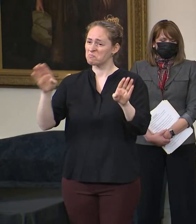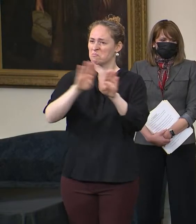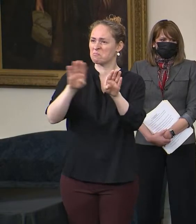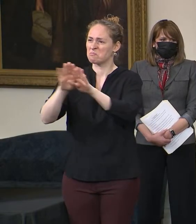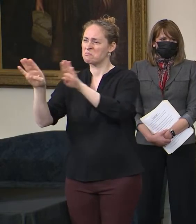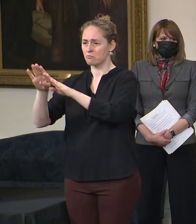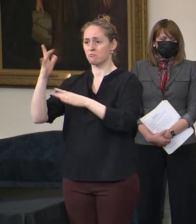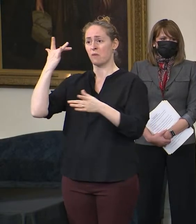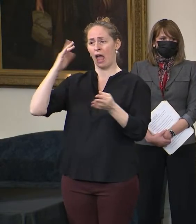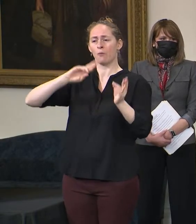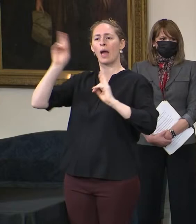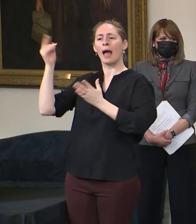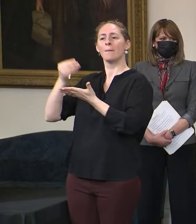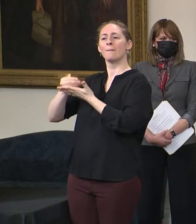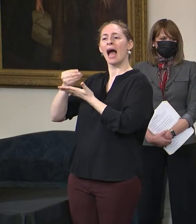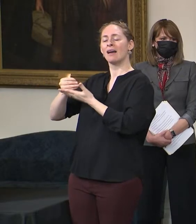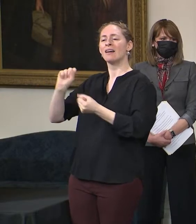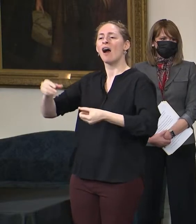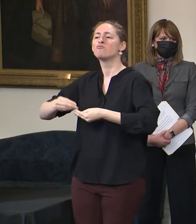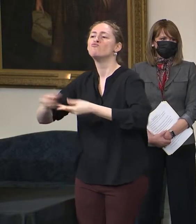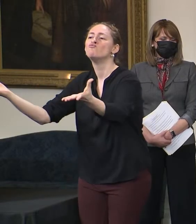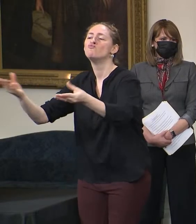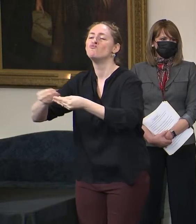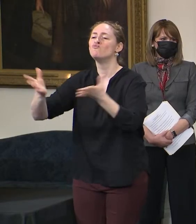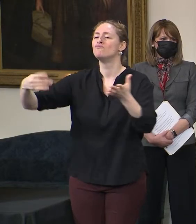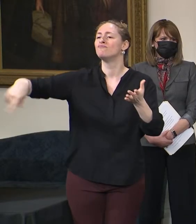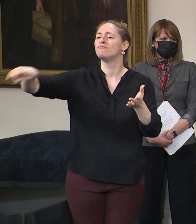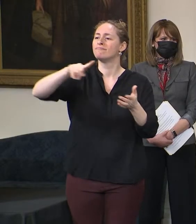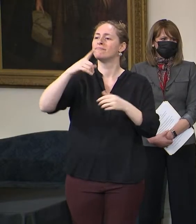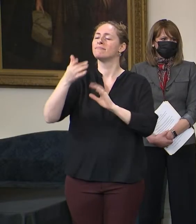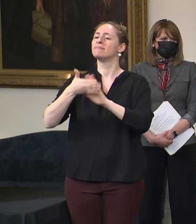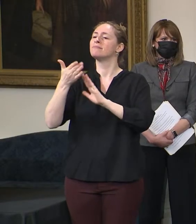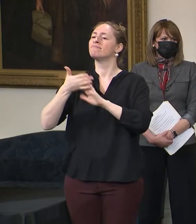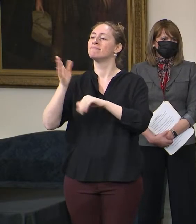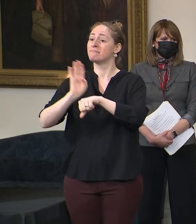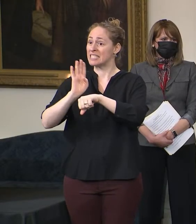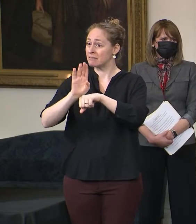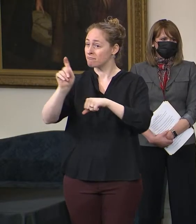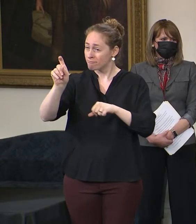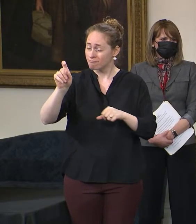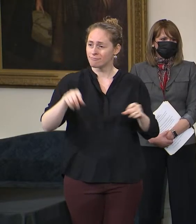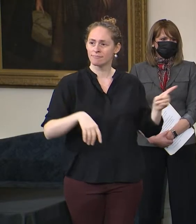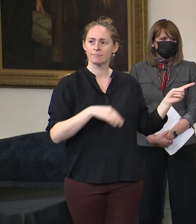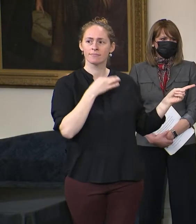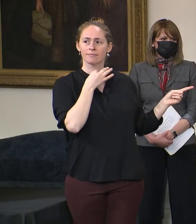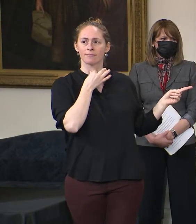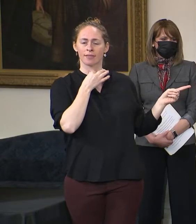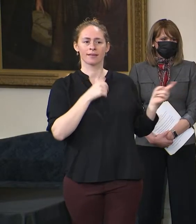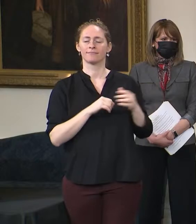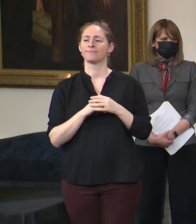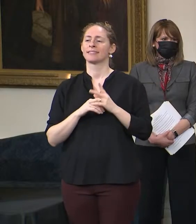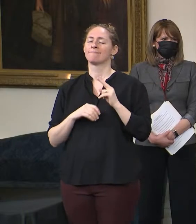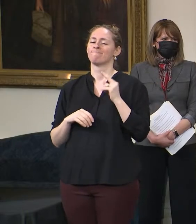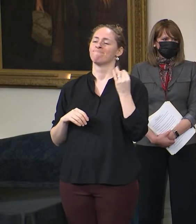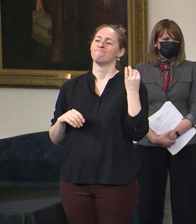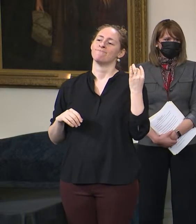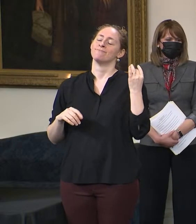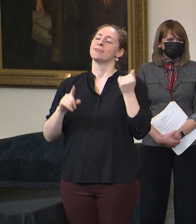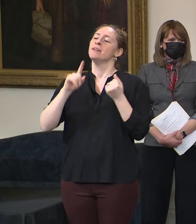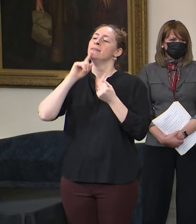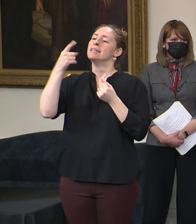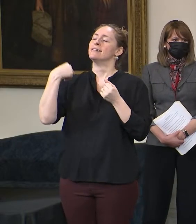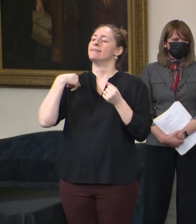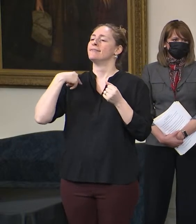Well, again, like I said in my remarks and into a couple of other questions, we are trying to make the decisions that are balanced and appropriate